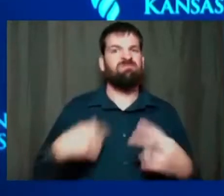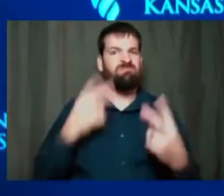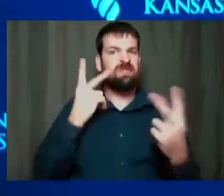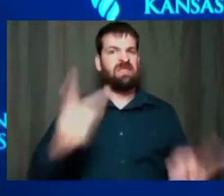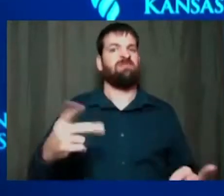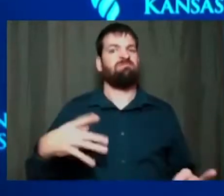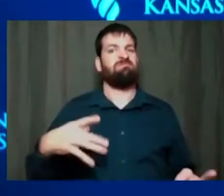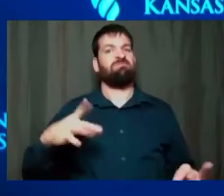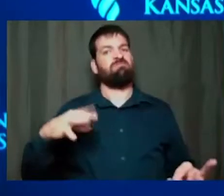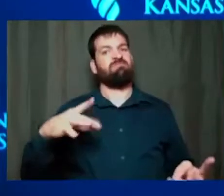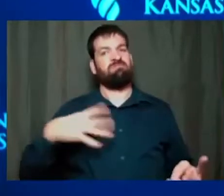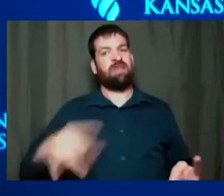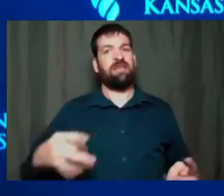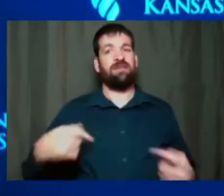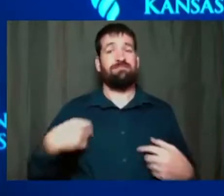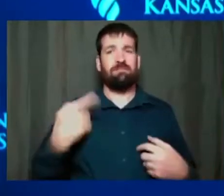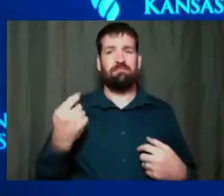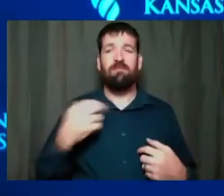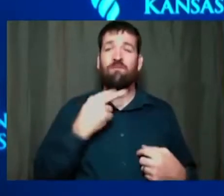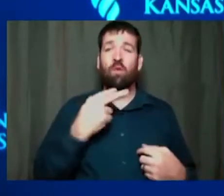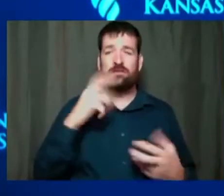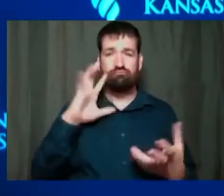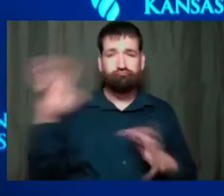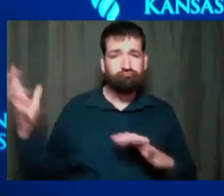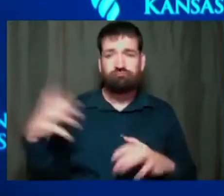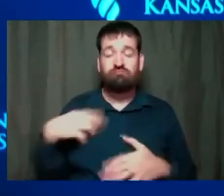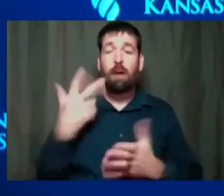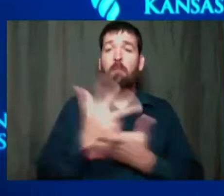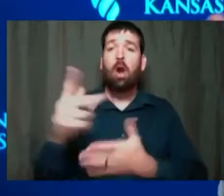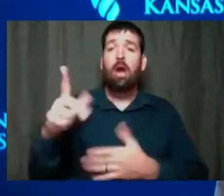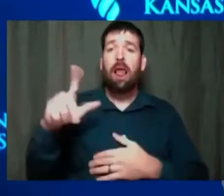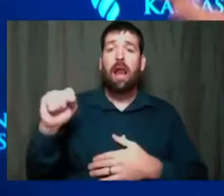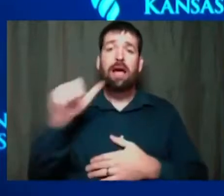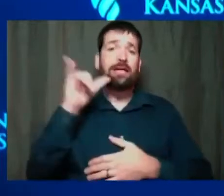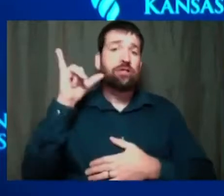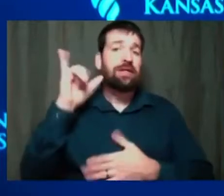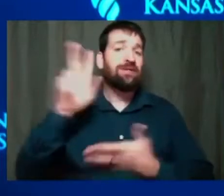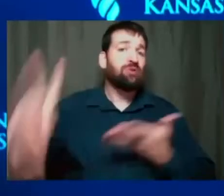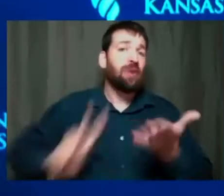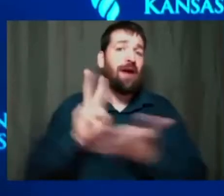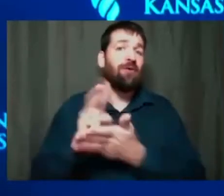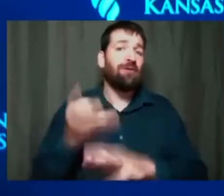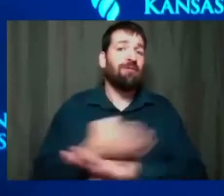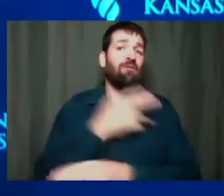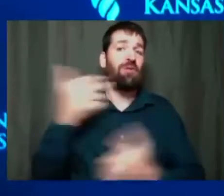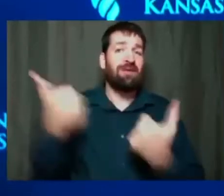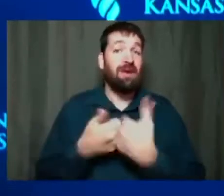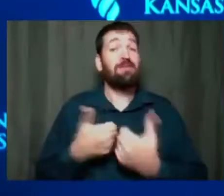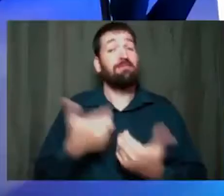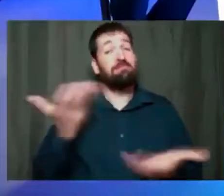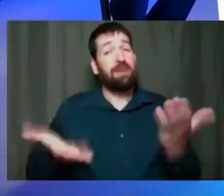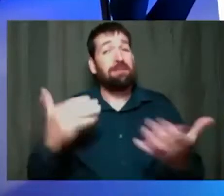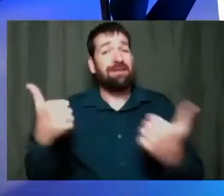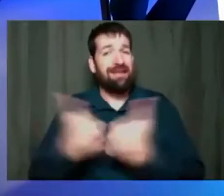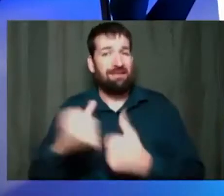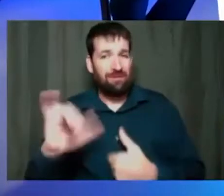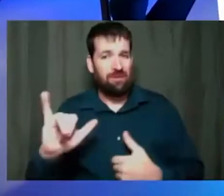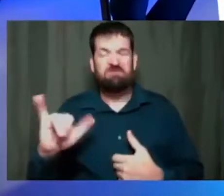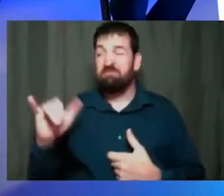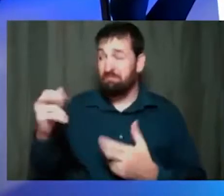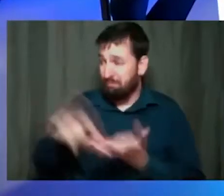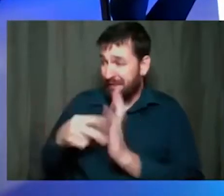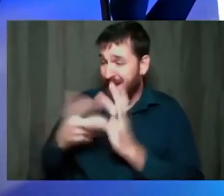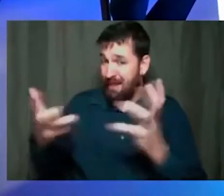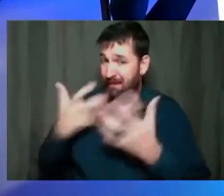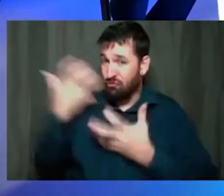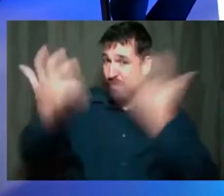I'm a little hoarse from being in the parking lot for 2 hours before the game, 3 hours before the game, and perhaps a little hoarse from the game itself. So you're lots of screaming. Yeah, but it was all worth